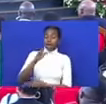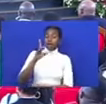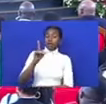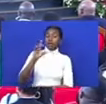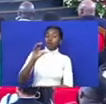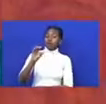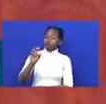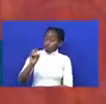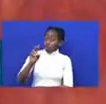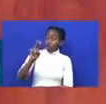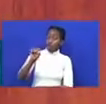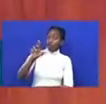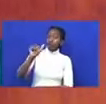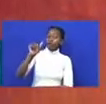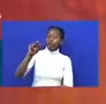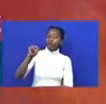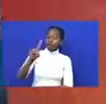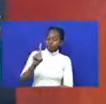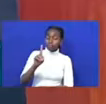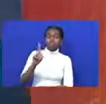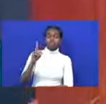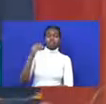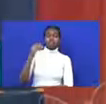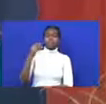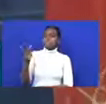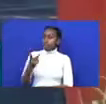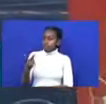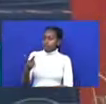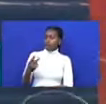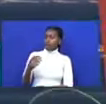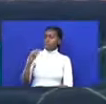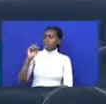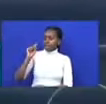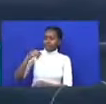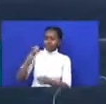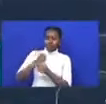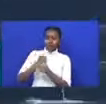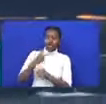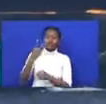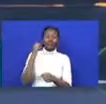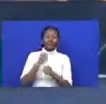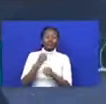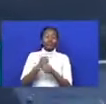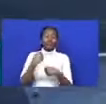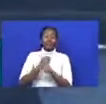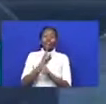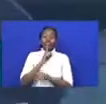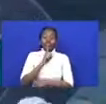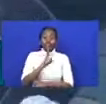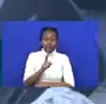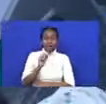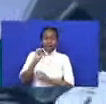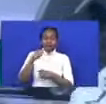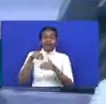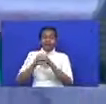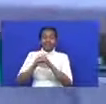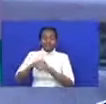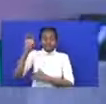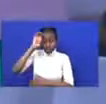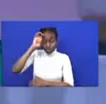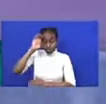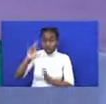degrees. I went to America and I negotiated with this university. They gave an Africa outreach scholarship of 75%.